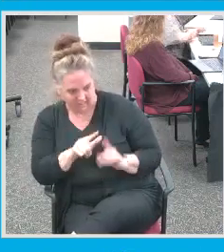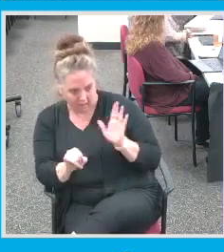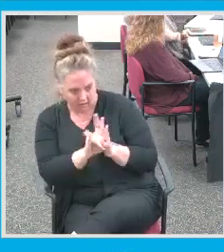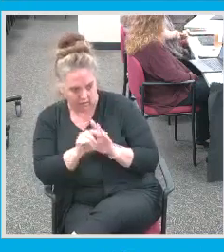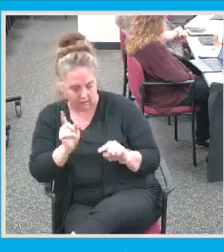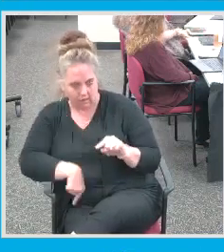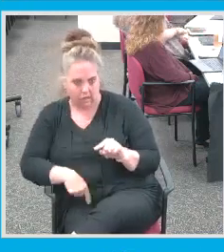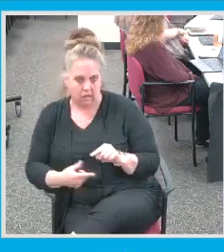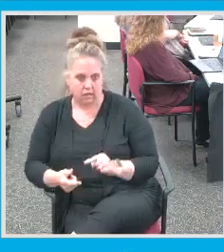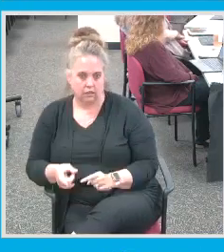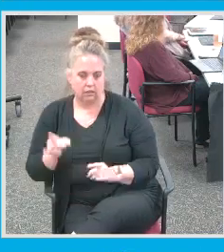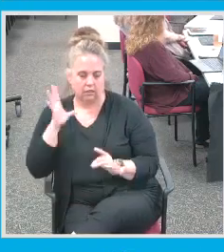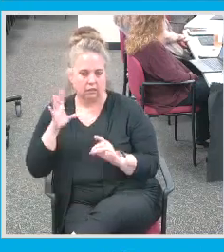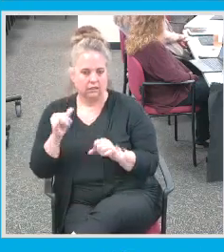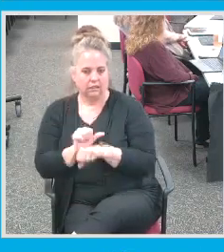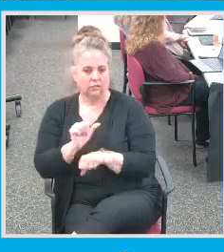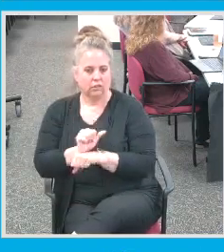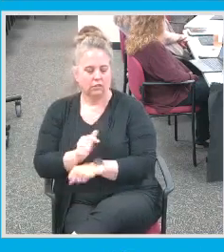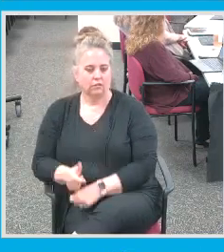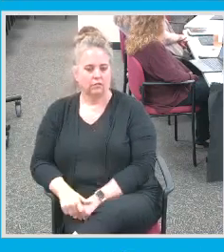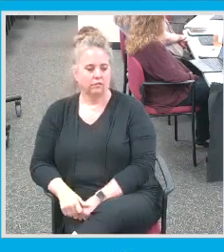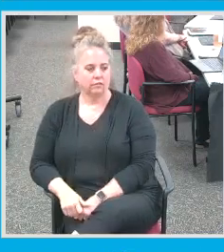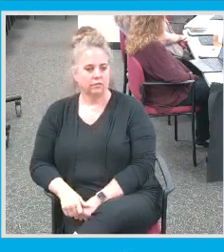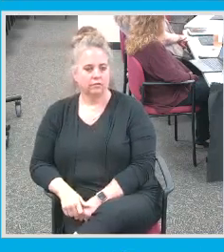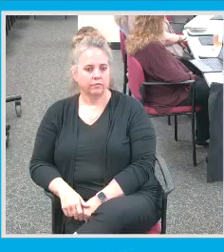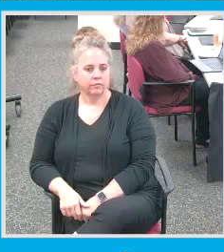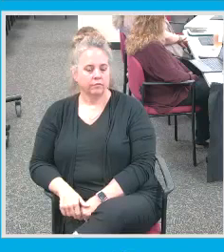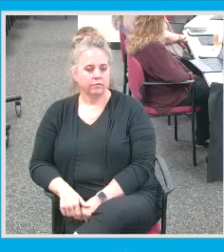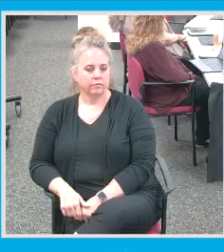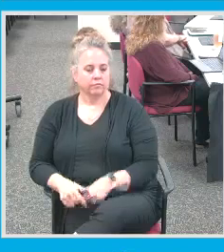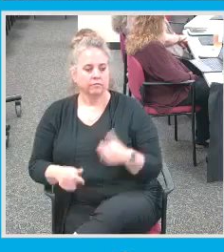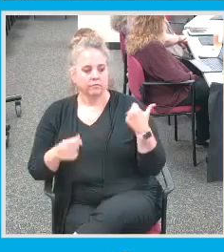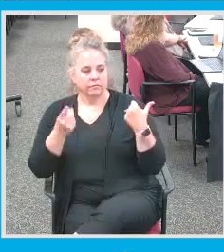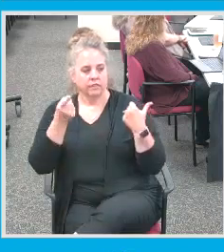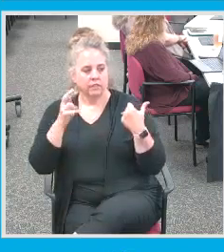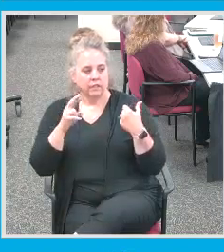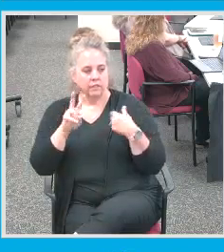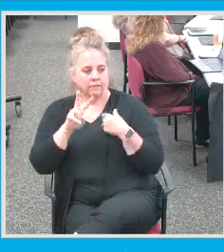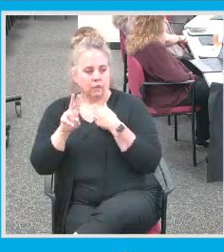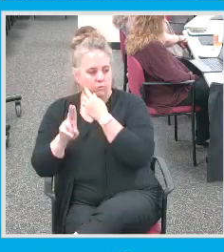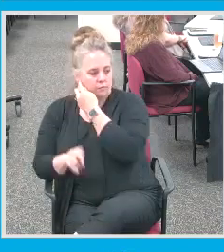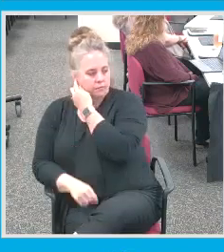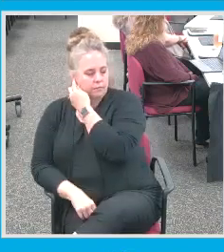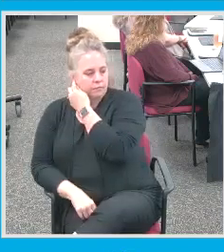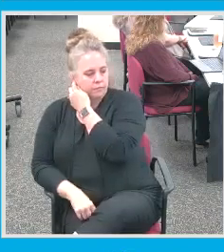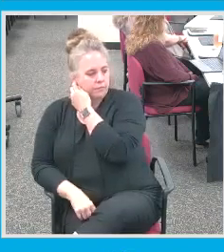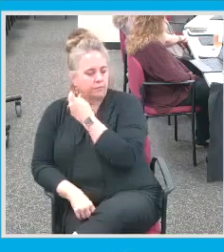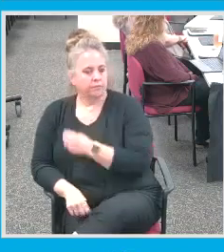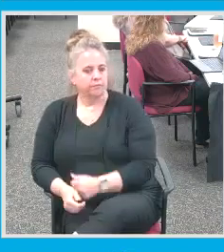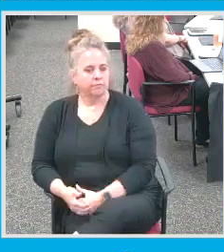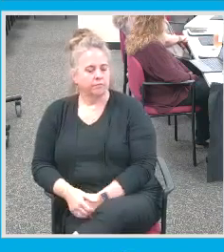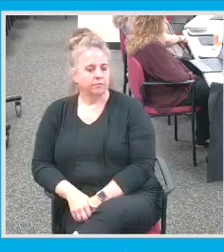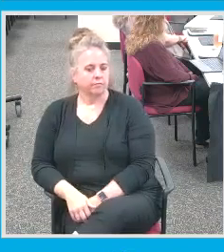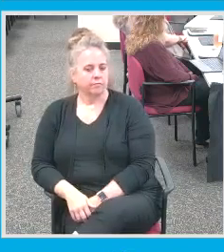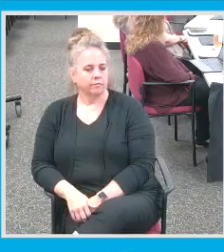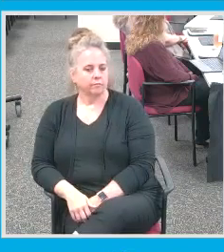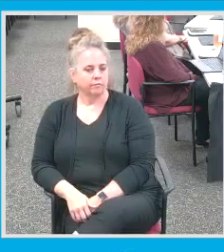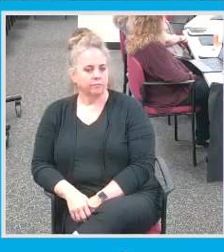Any more questions for Becca? Chief Colas, can I? Becca, I also want to thank you and your team for this important